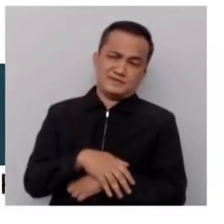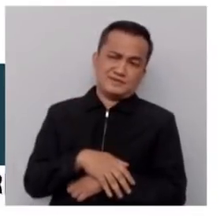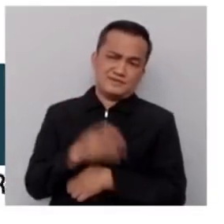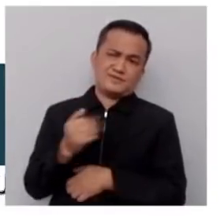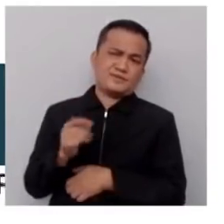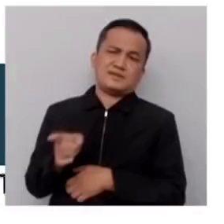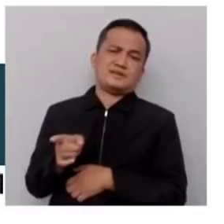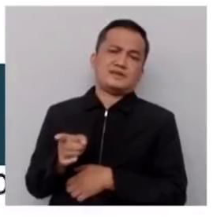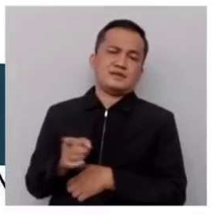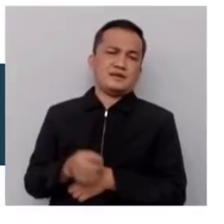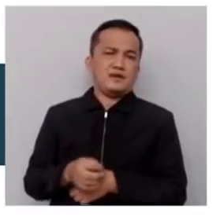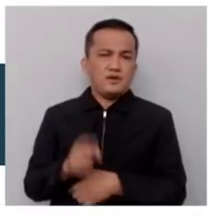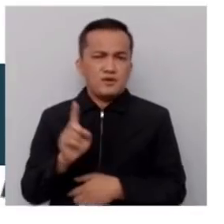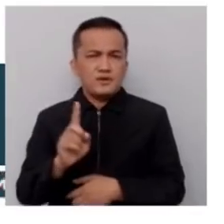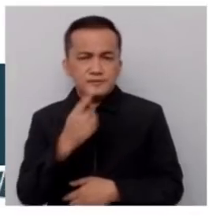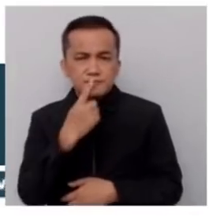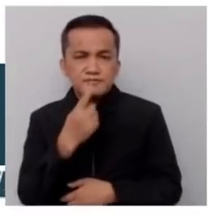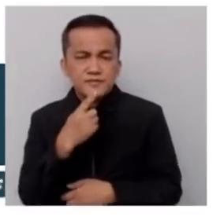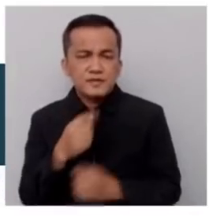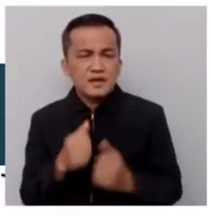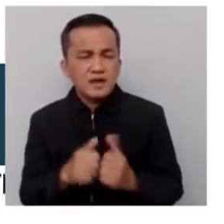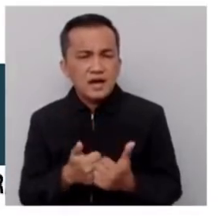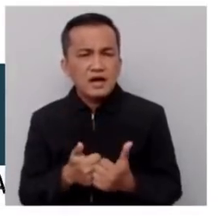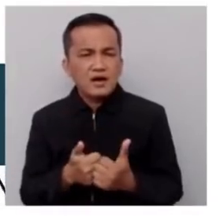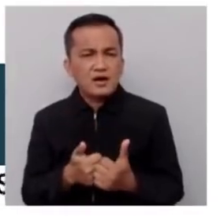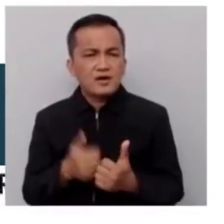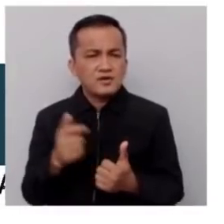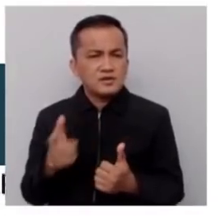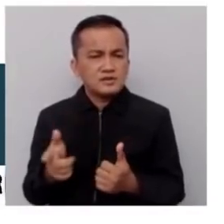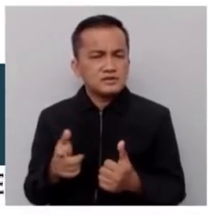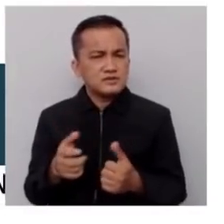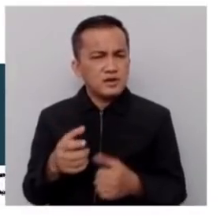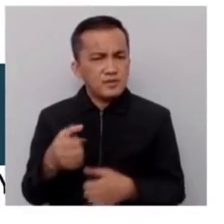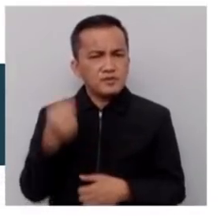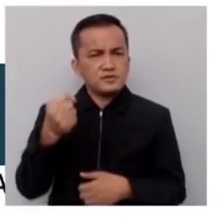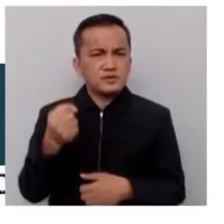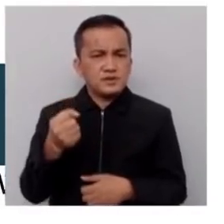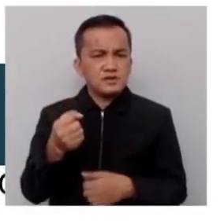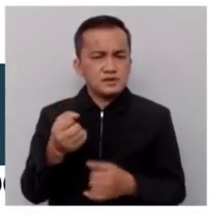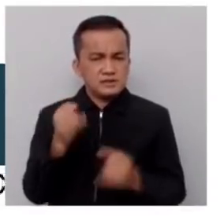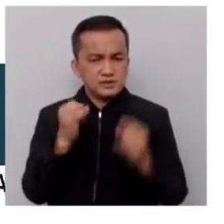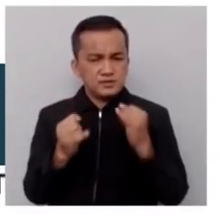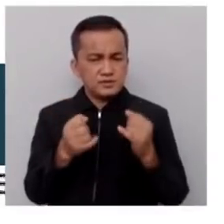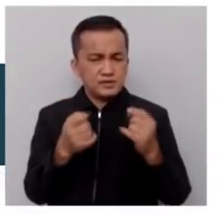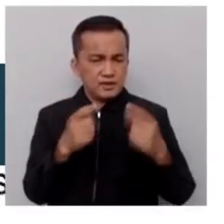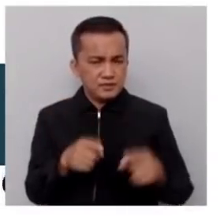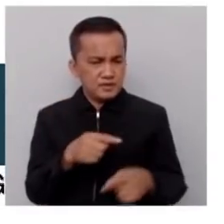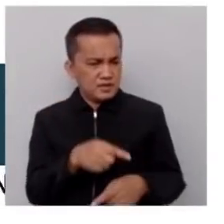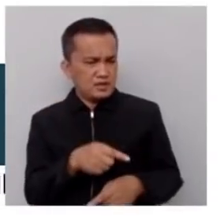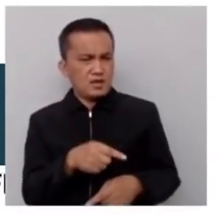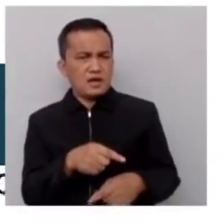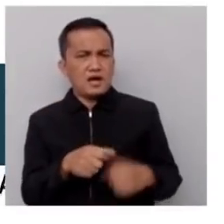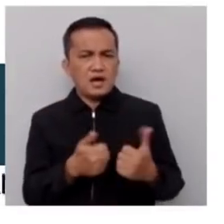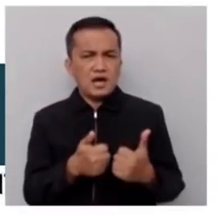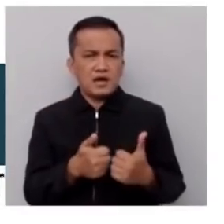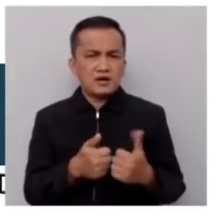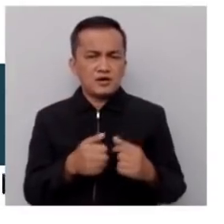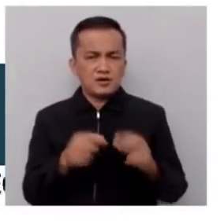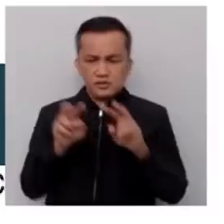about how it upholds the fact that this interview happened, how it upholds or even